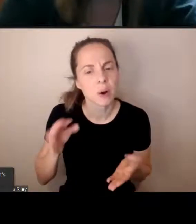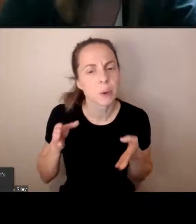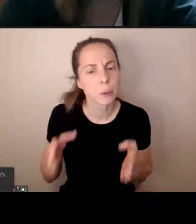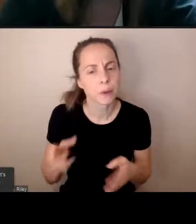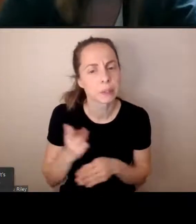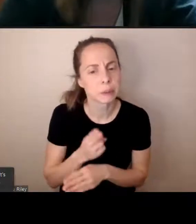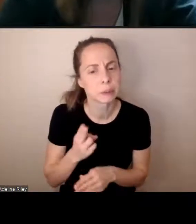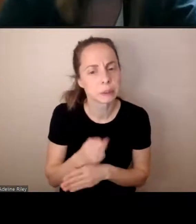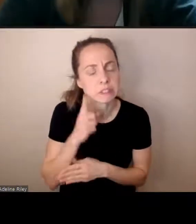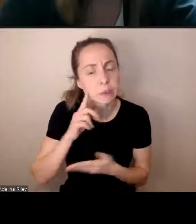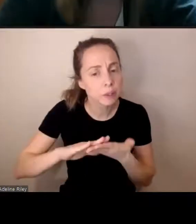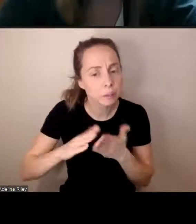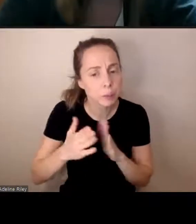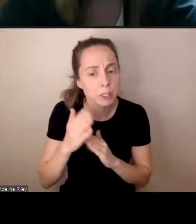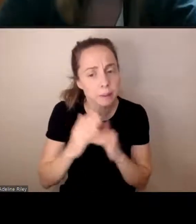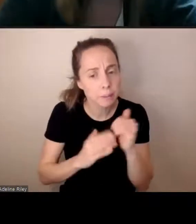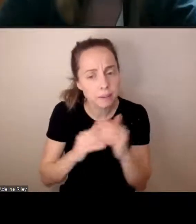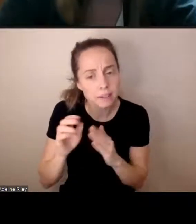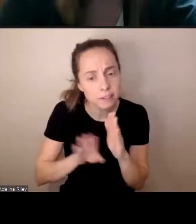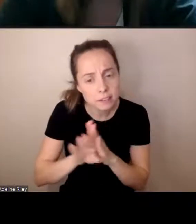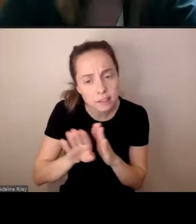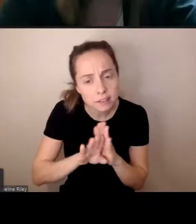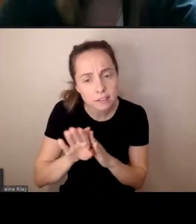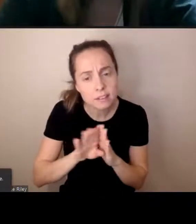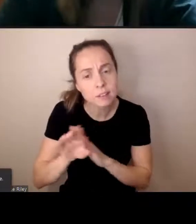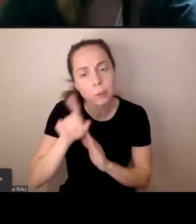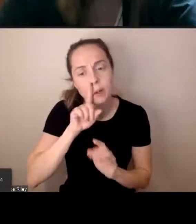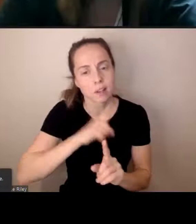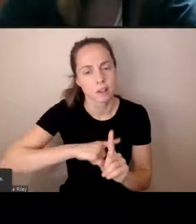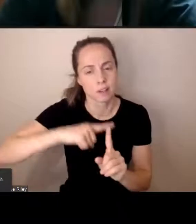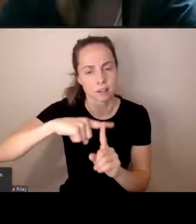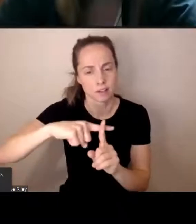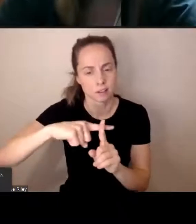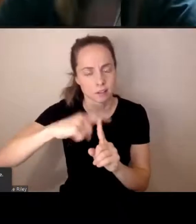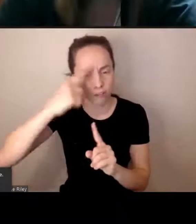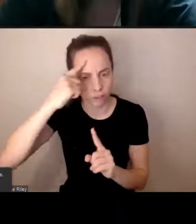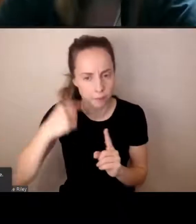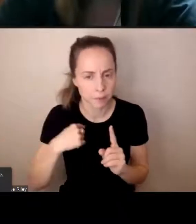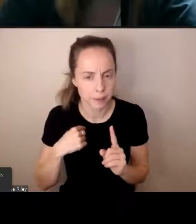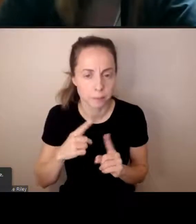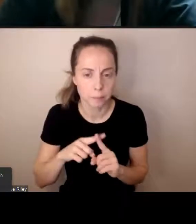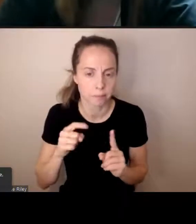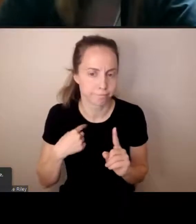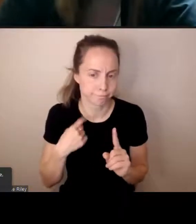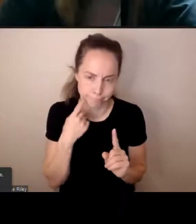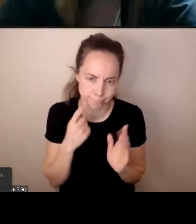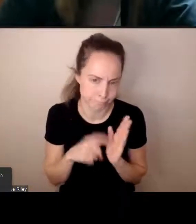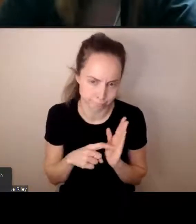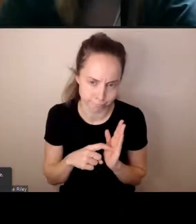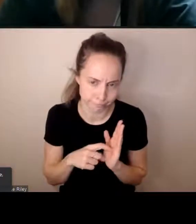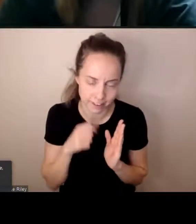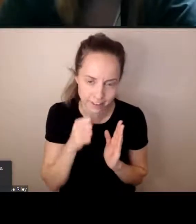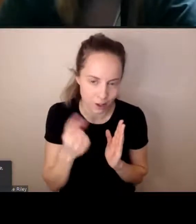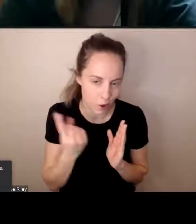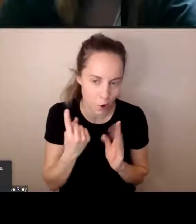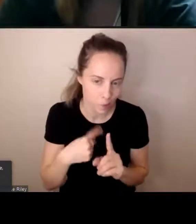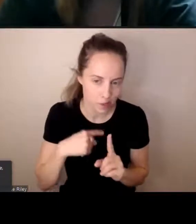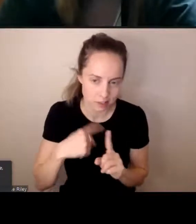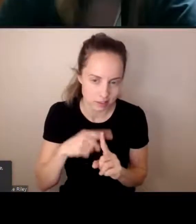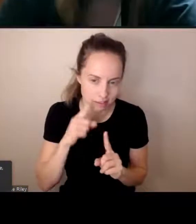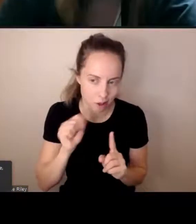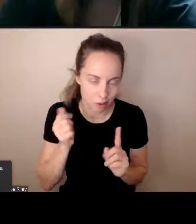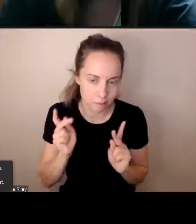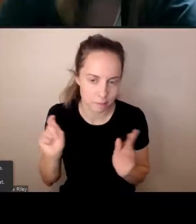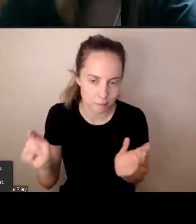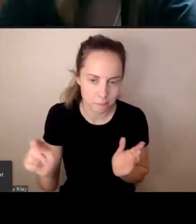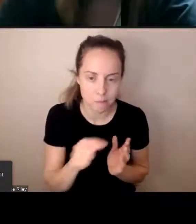and it's an unequivocal positive thing for me. But I completely recognize that that doesn't happen for everyone. And again, it's a skill